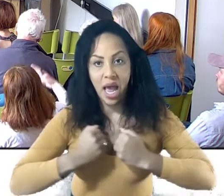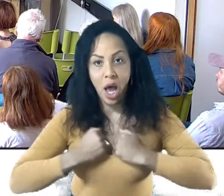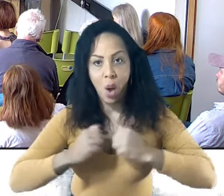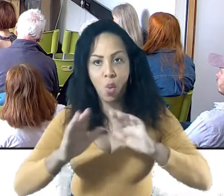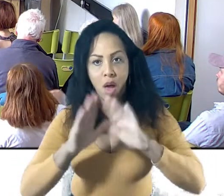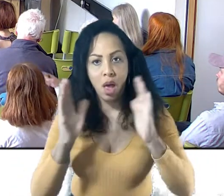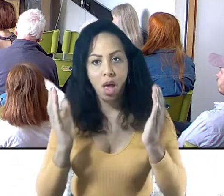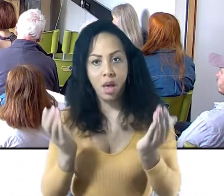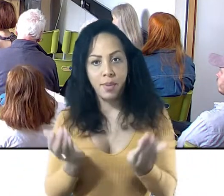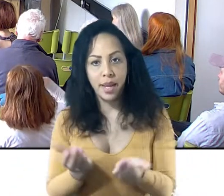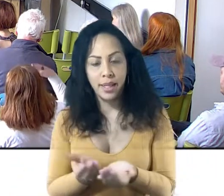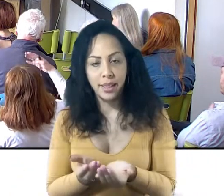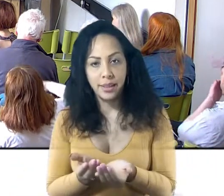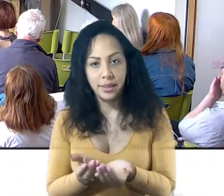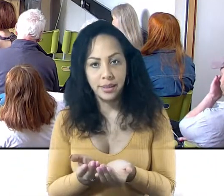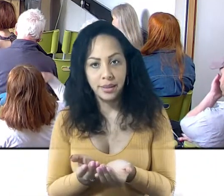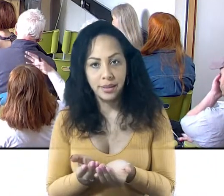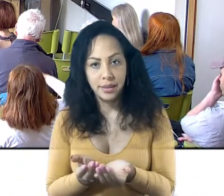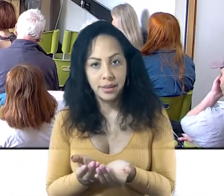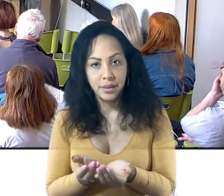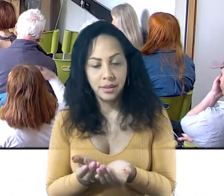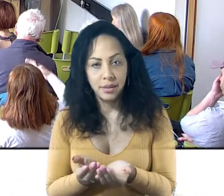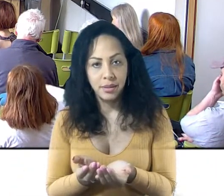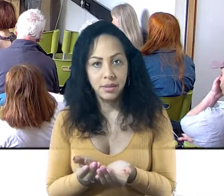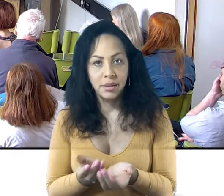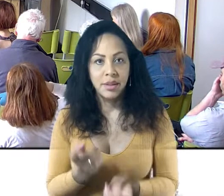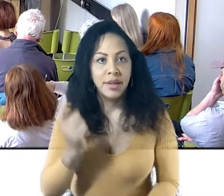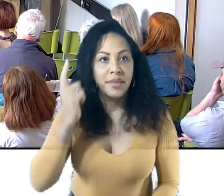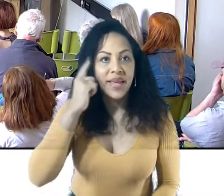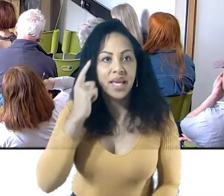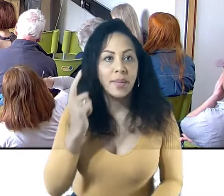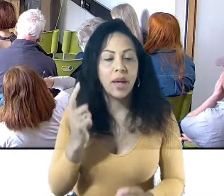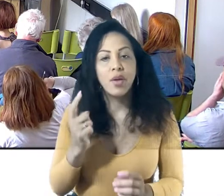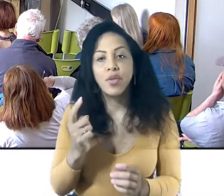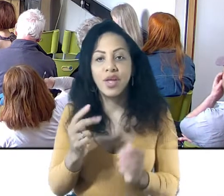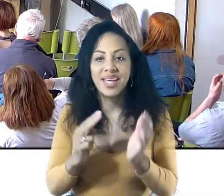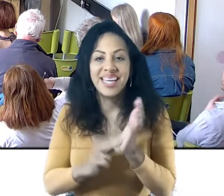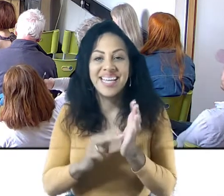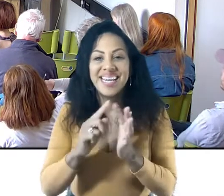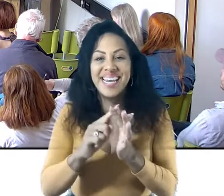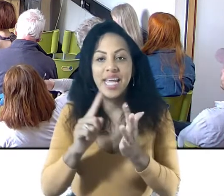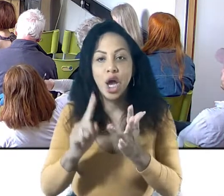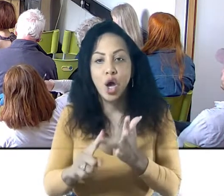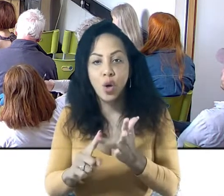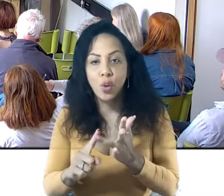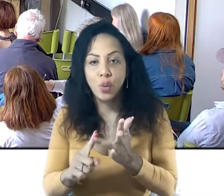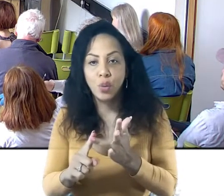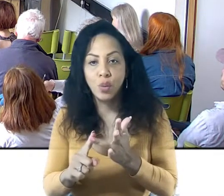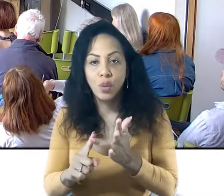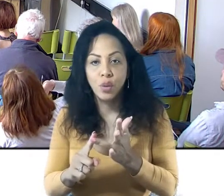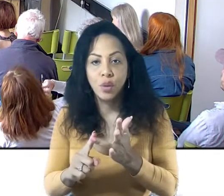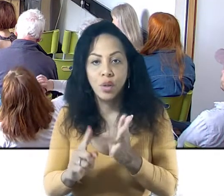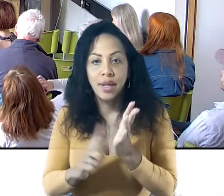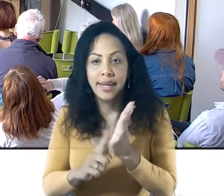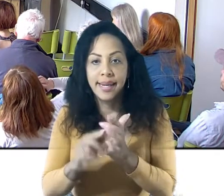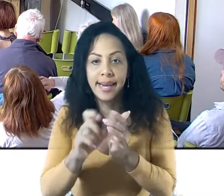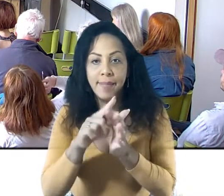new colonisation, the neoliberal colonisation of, second homes and all of that,